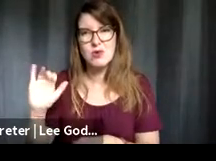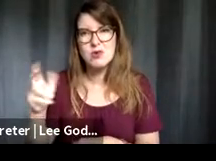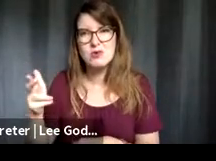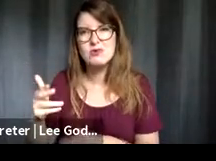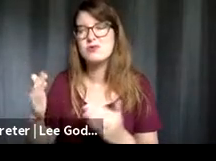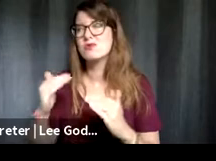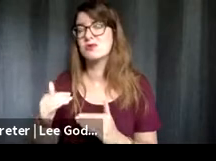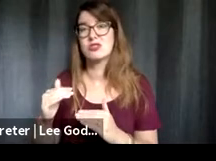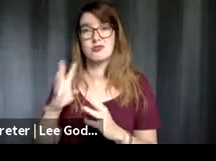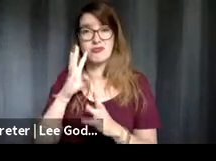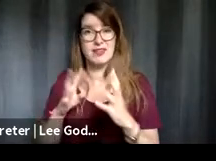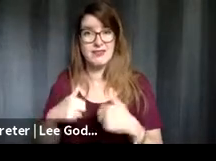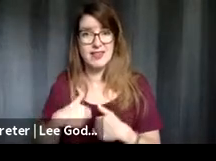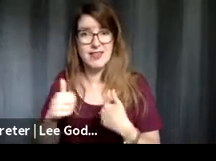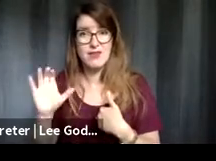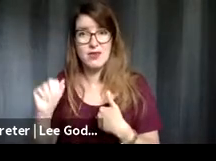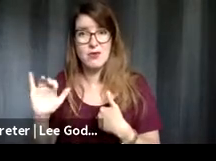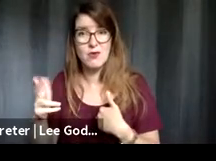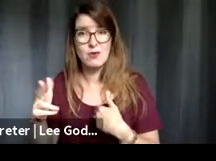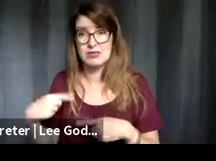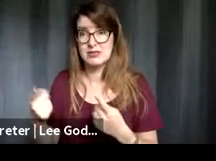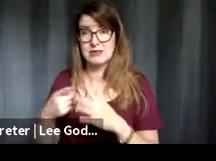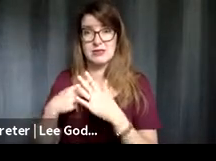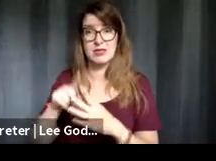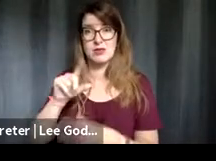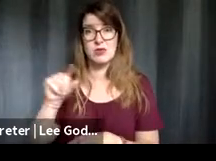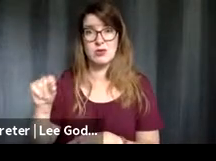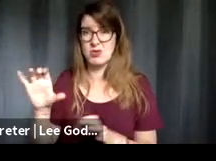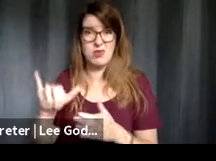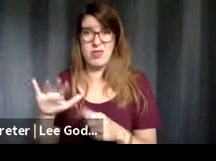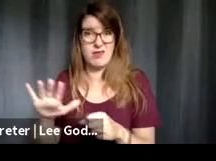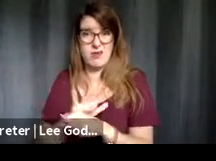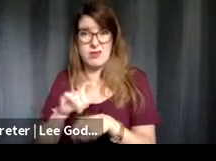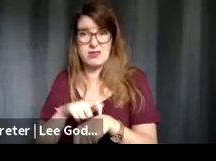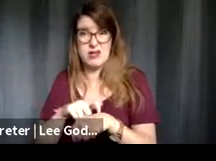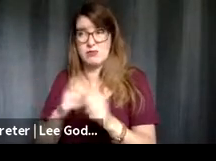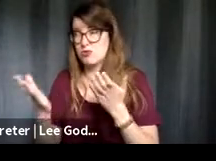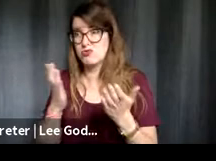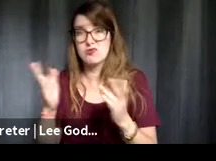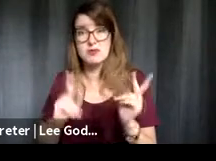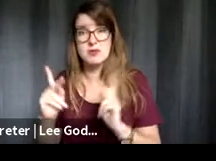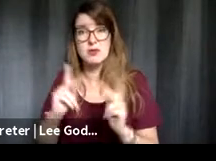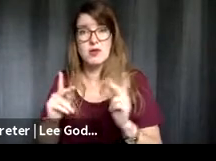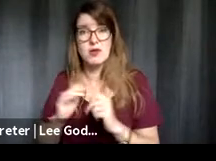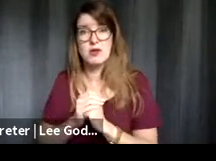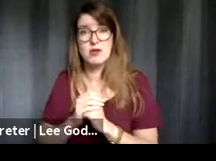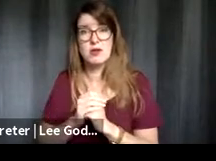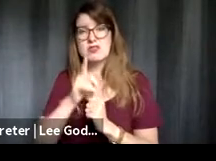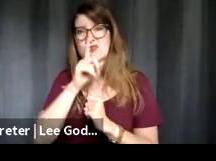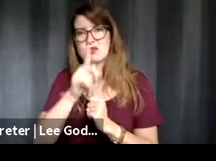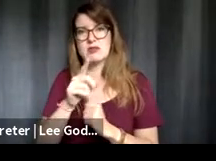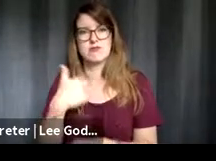life coach. And since the beginning of 2020, have been doing that essentially full time to serve people. It's